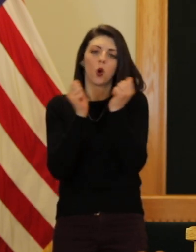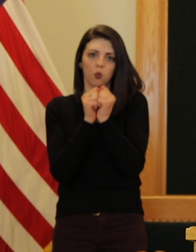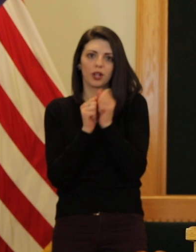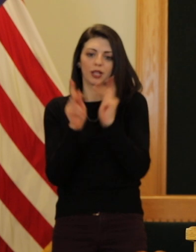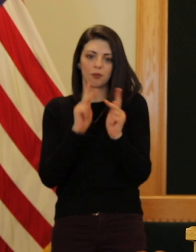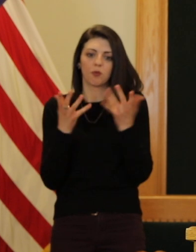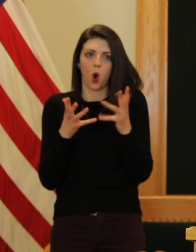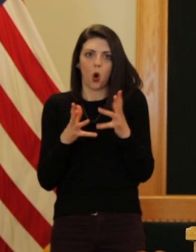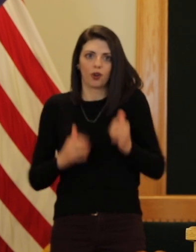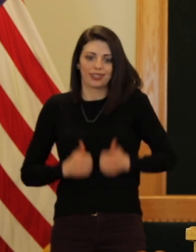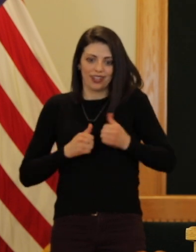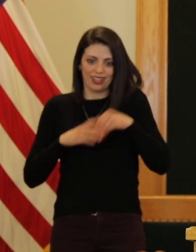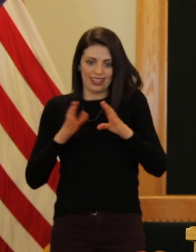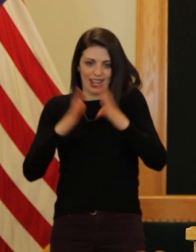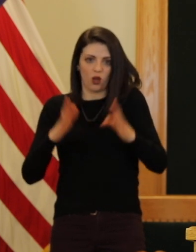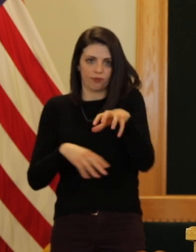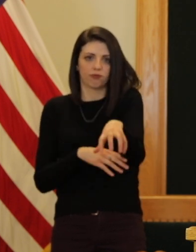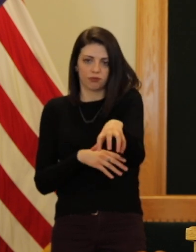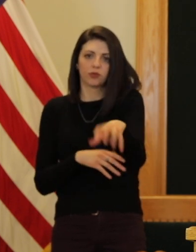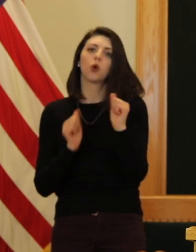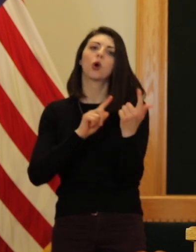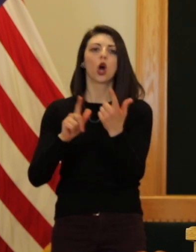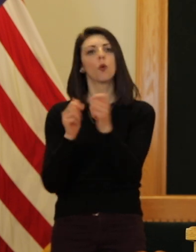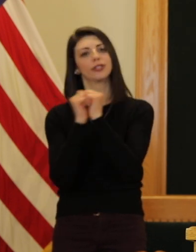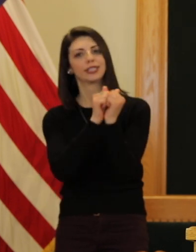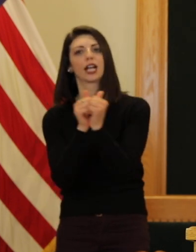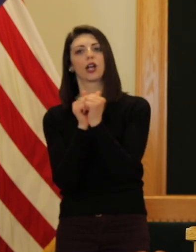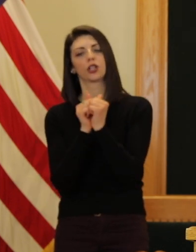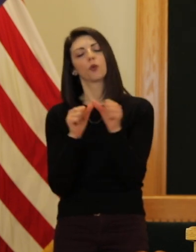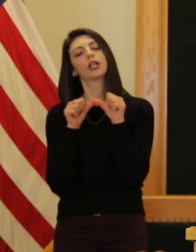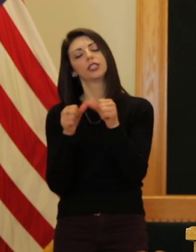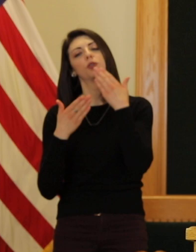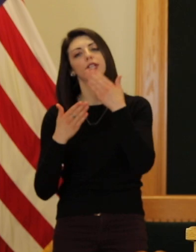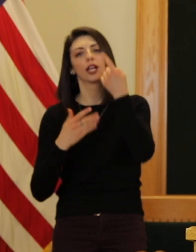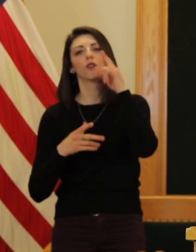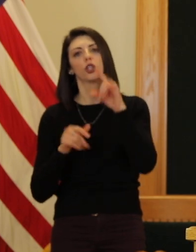present. We're all in this together, and I thank you again for your continued patience and cooperation.